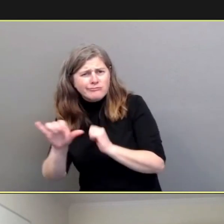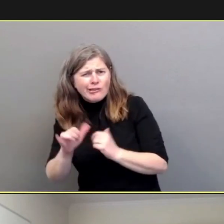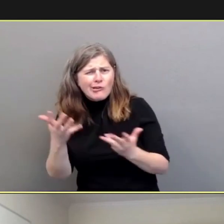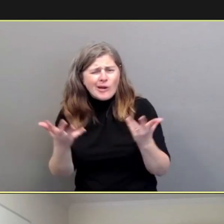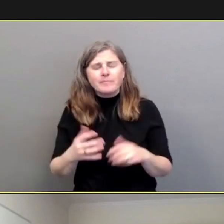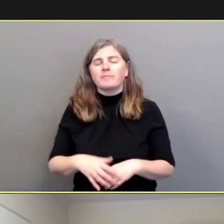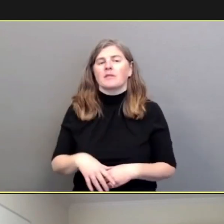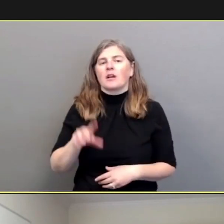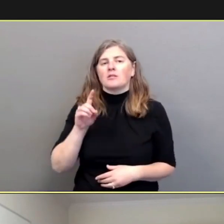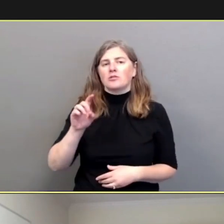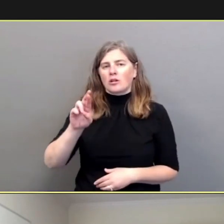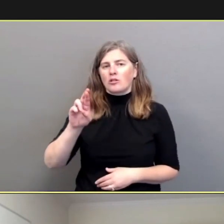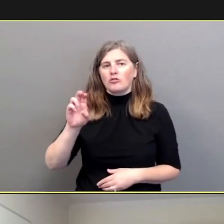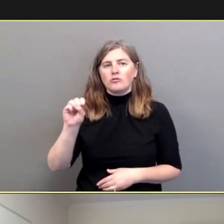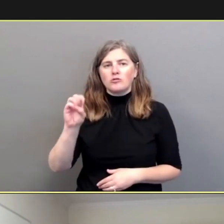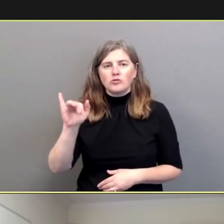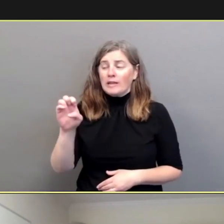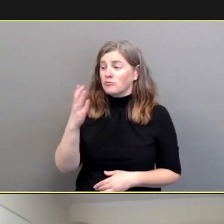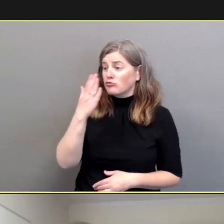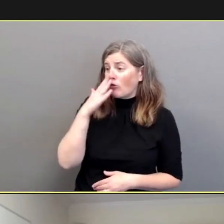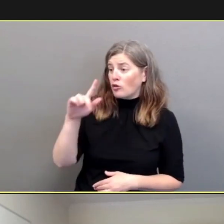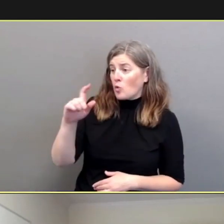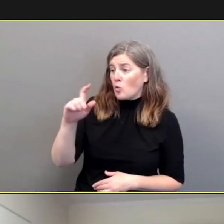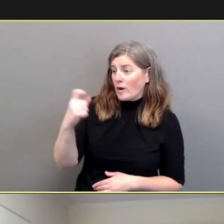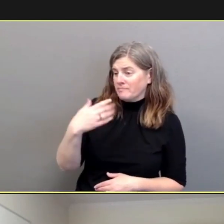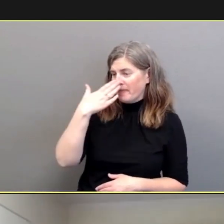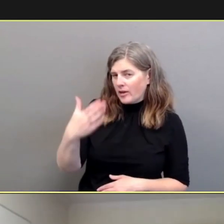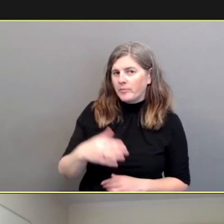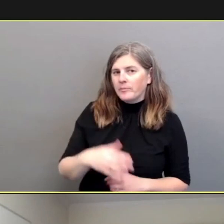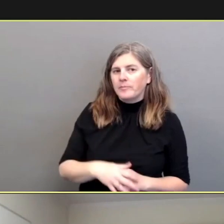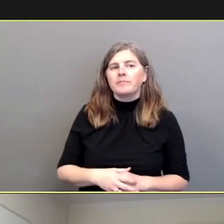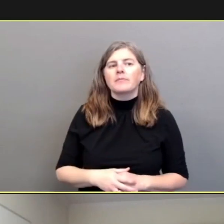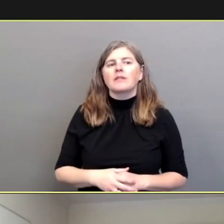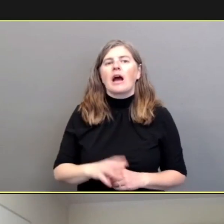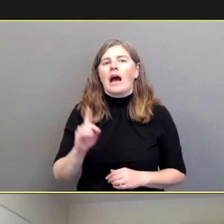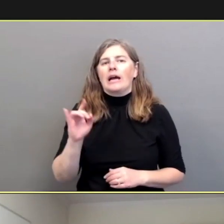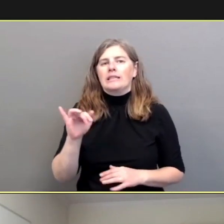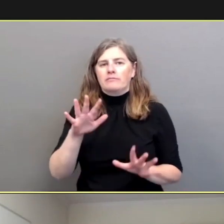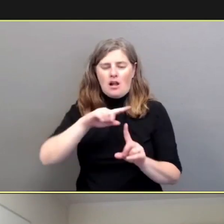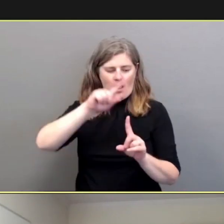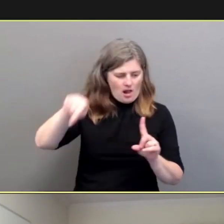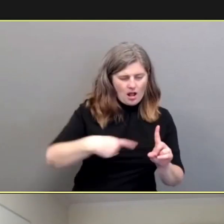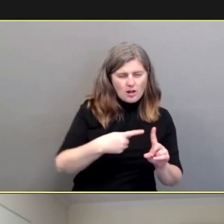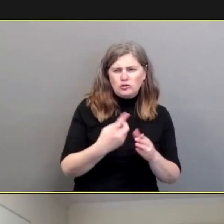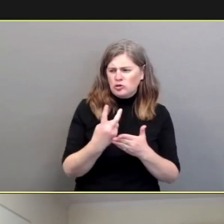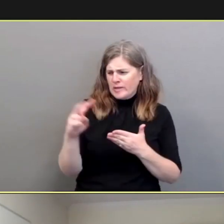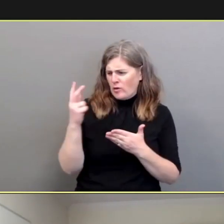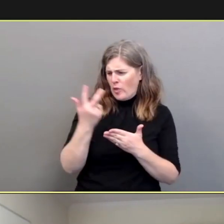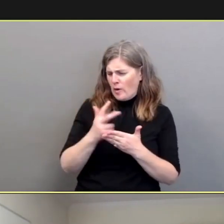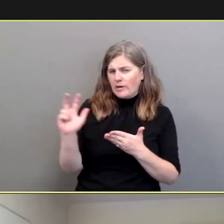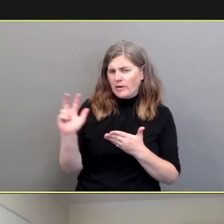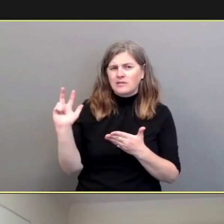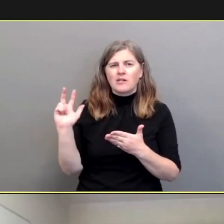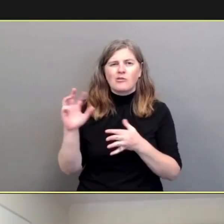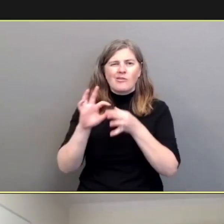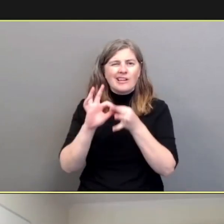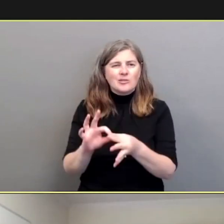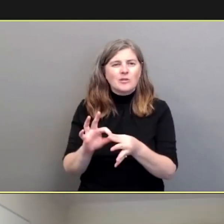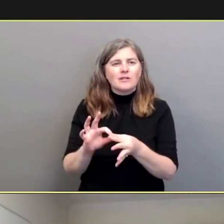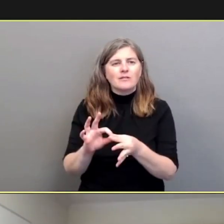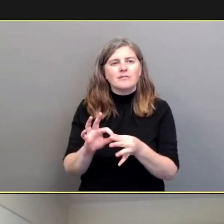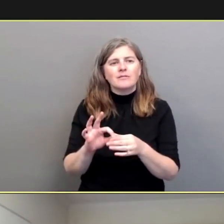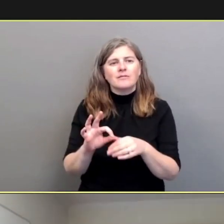Well, thanks, Jeff. Good questions. I did circle back on your question 2 or 3 weeks ago on the bed reporting